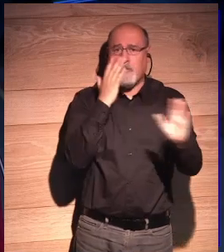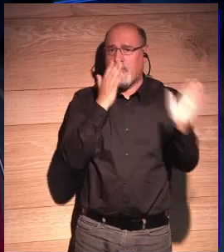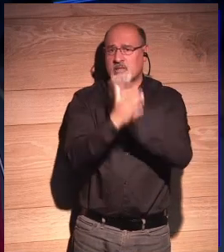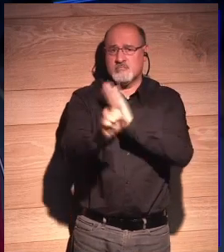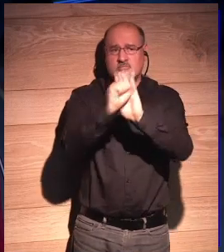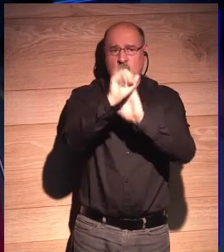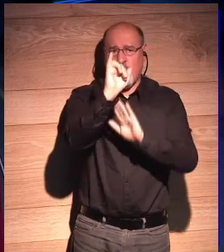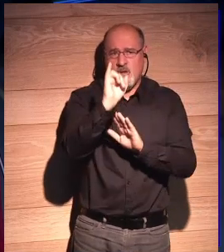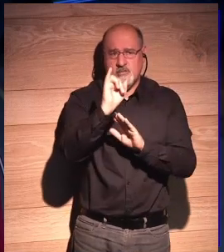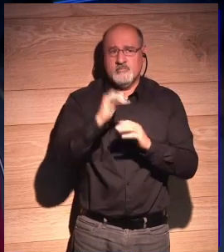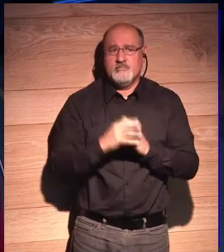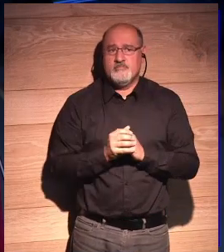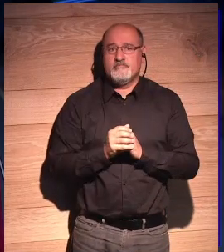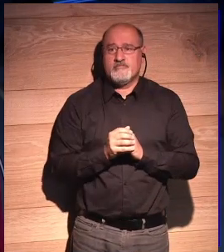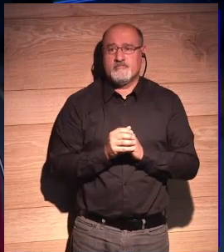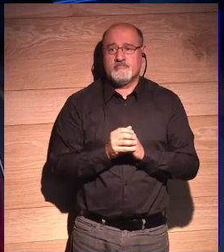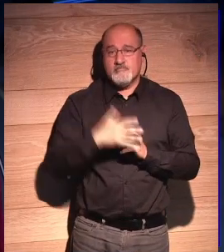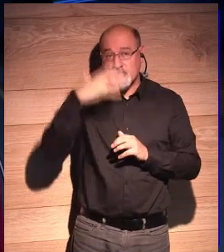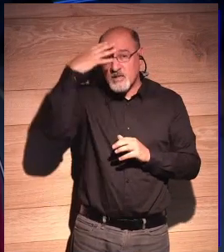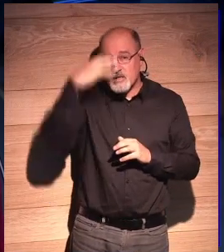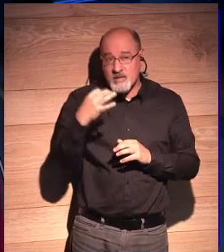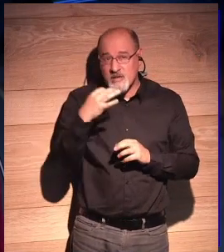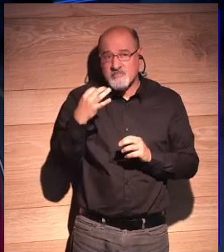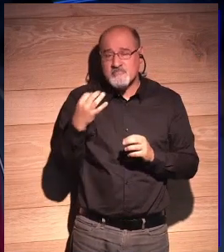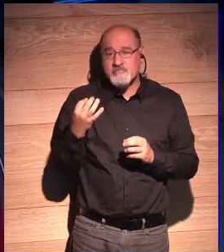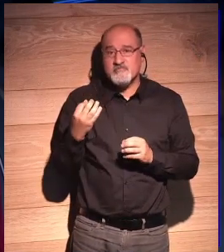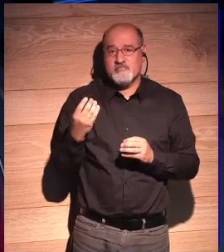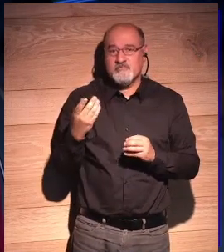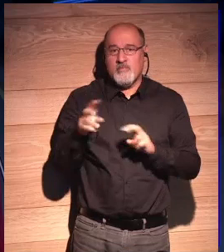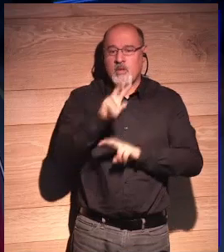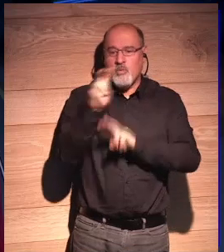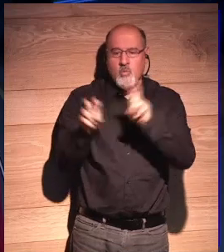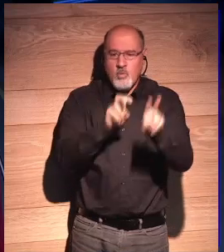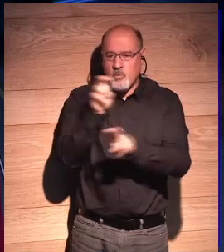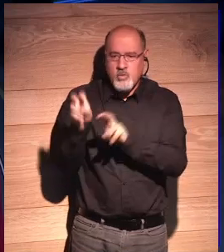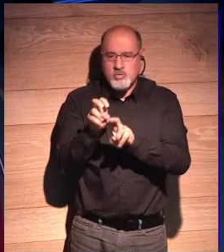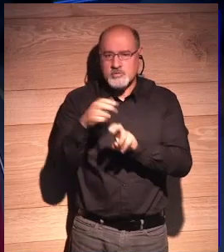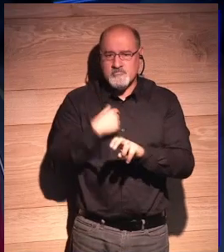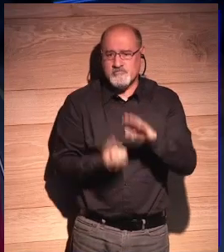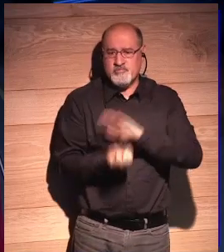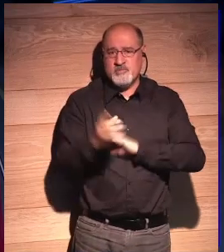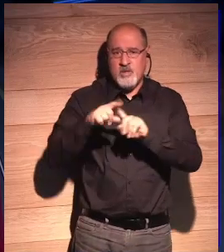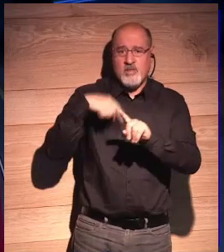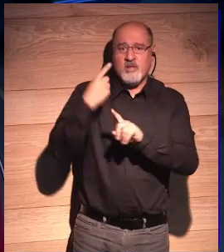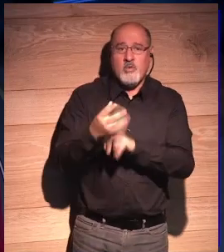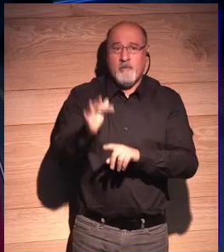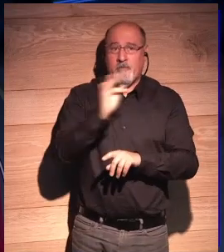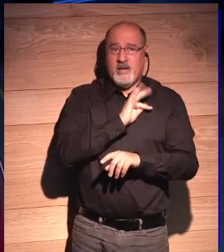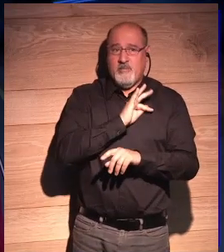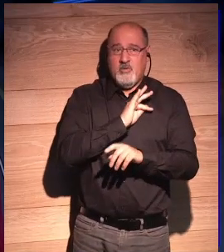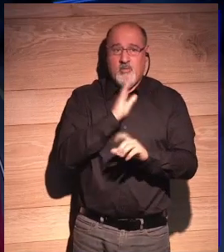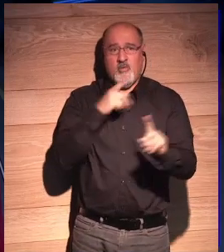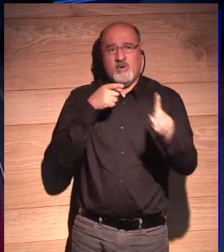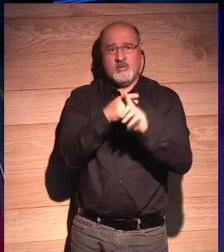I think, searching for these kind of accolades for comics is never something that should be on the mind of